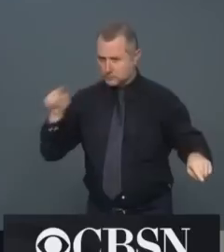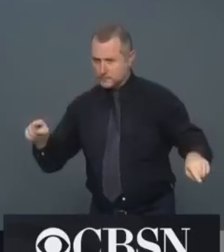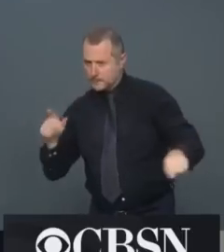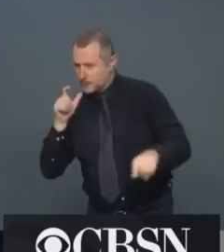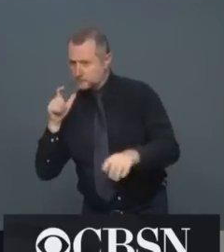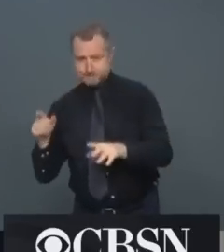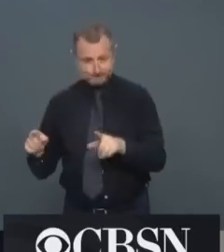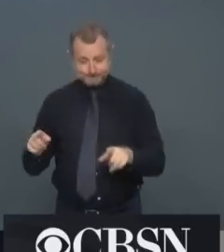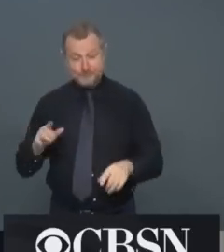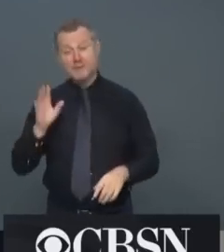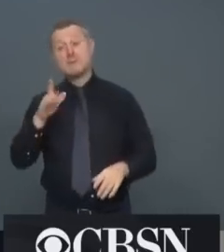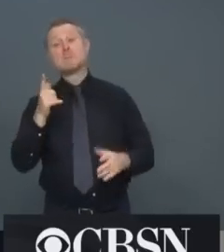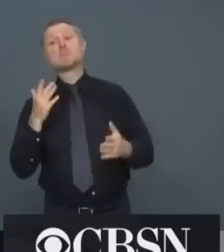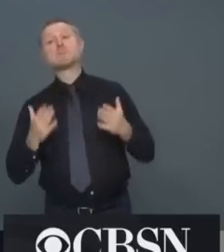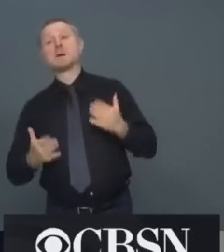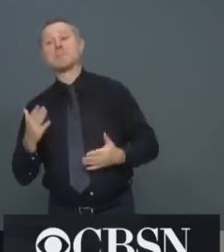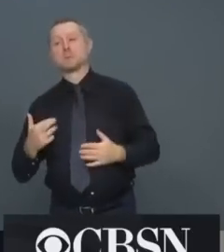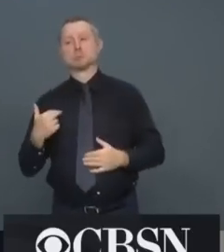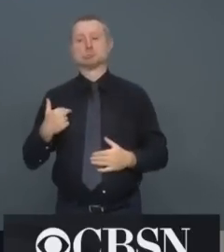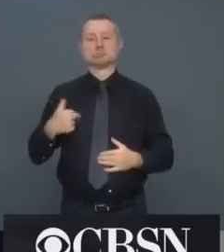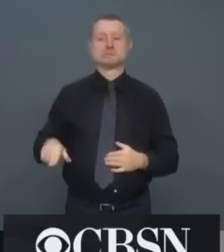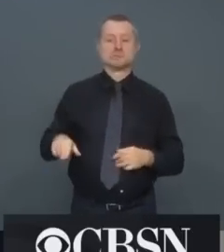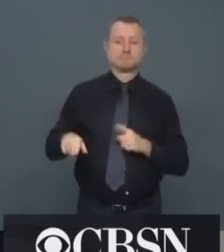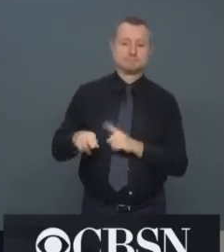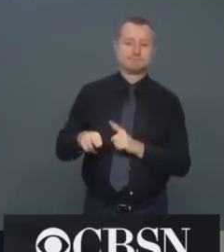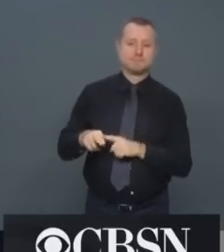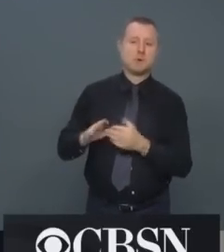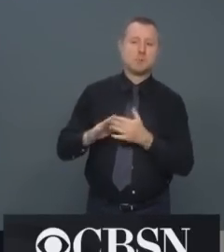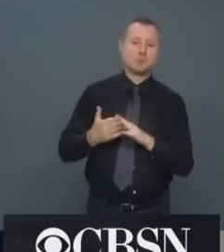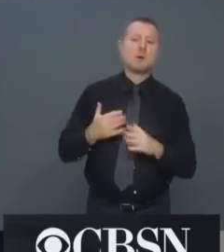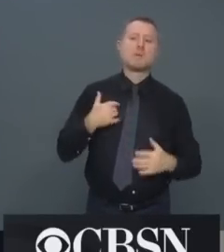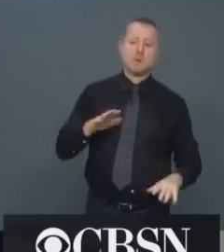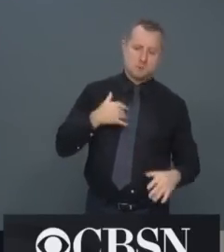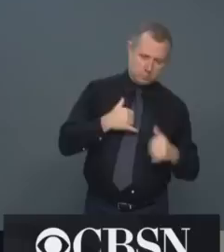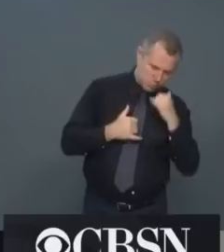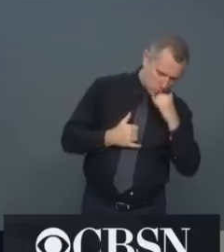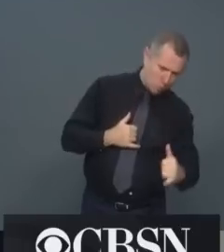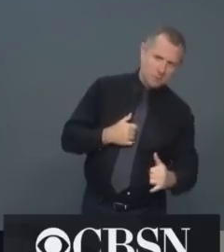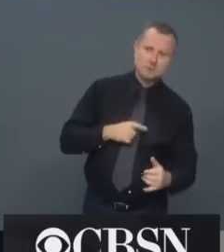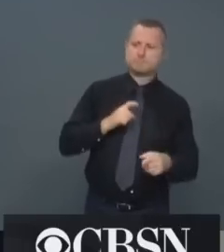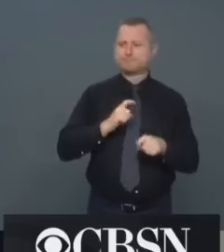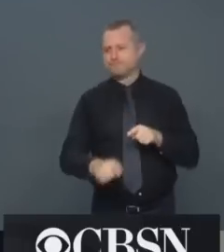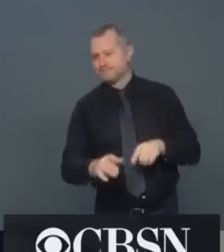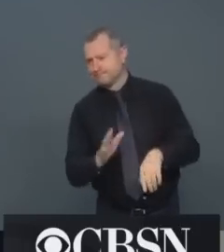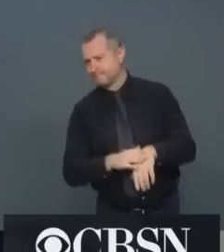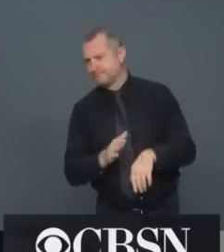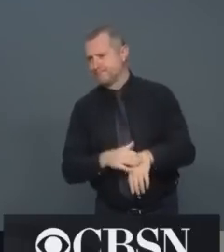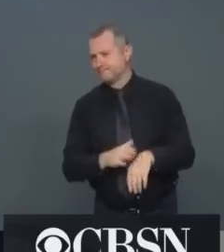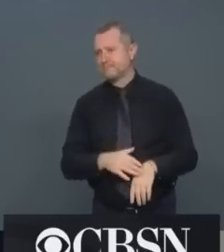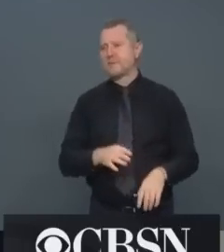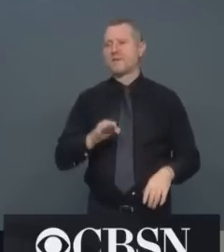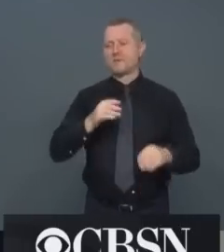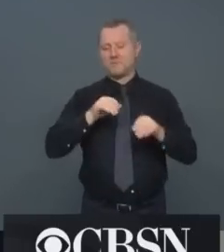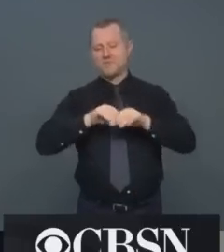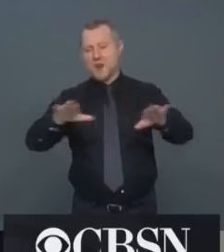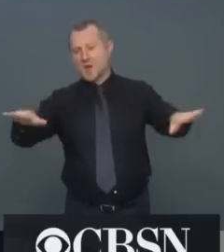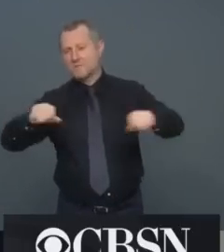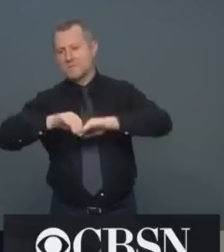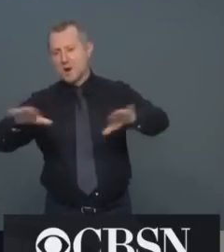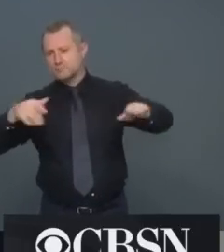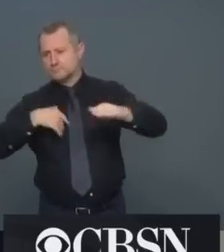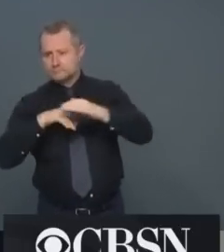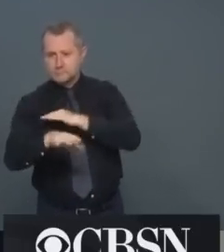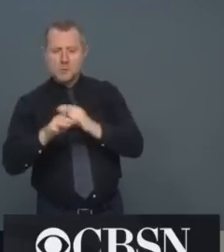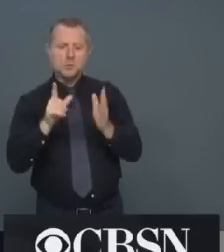probably a religious community, and we have been working with them, and I've been on the phone with them. We've sent flyers out. We put notices in the newspaper. We've